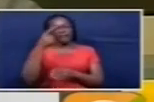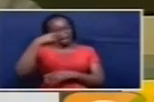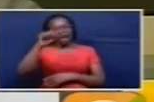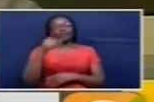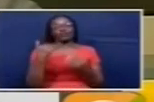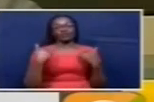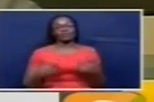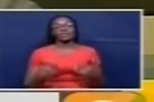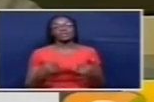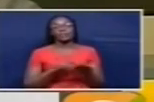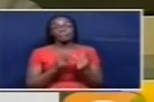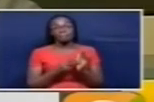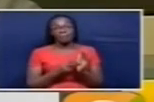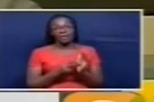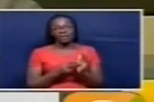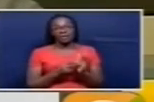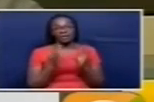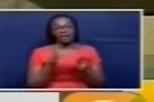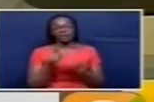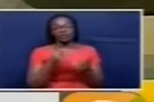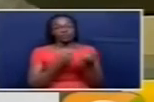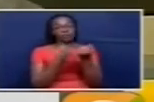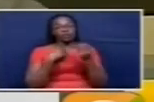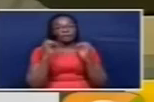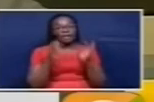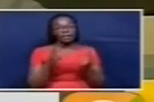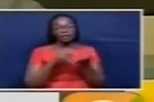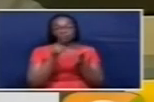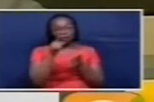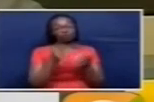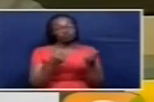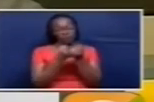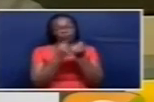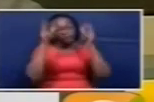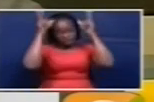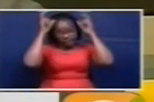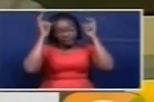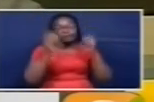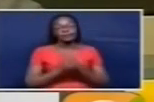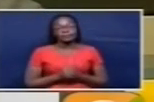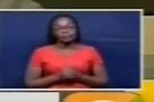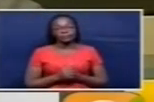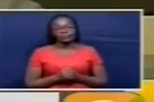that shows that whoever is not with me is with Satan. Lillian, I think leadership